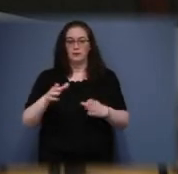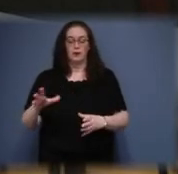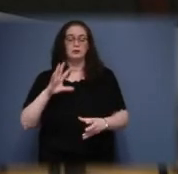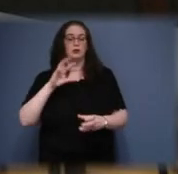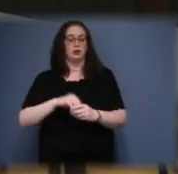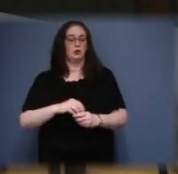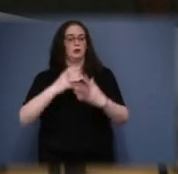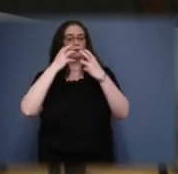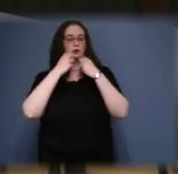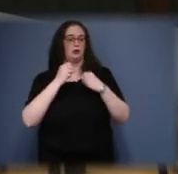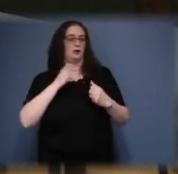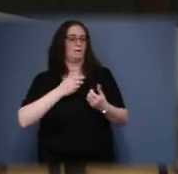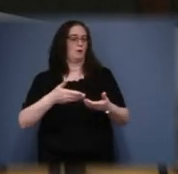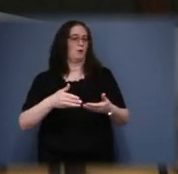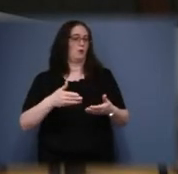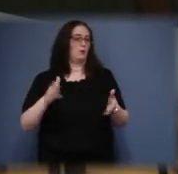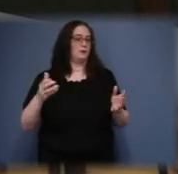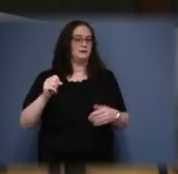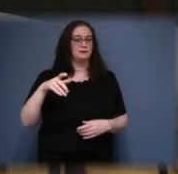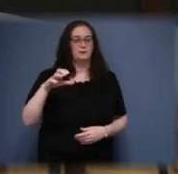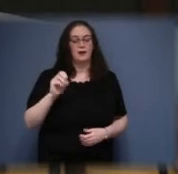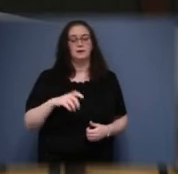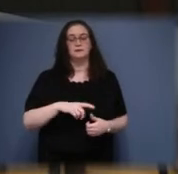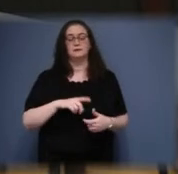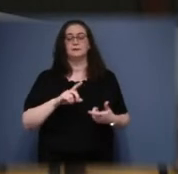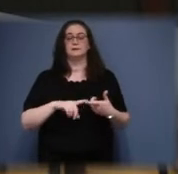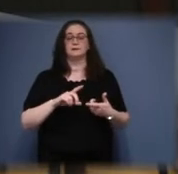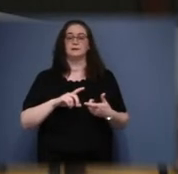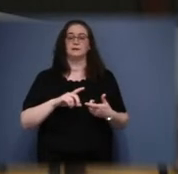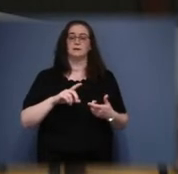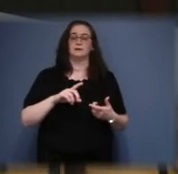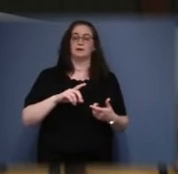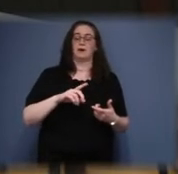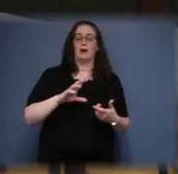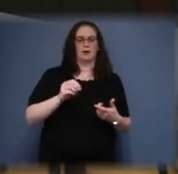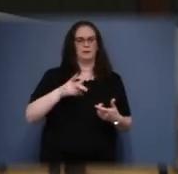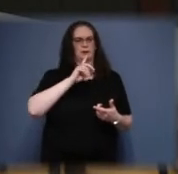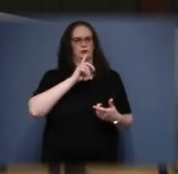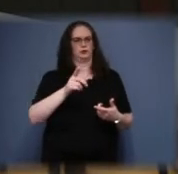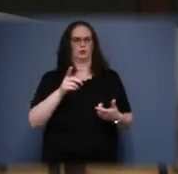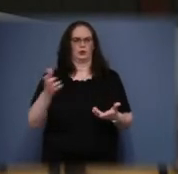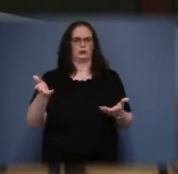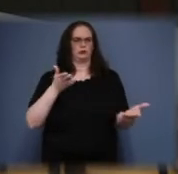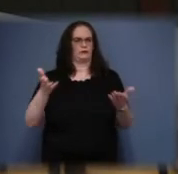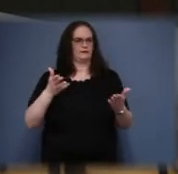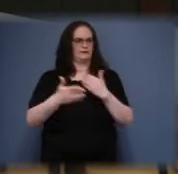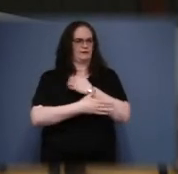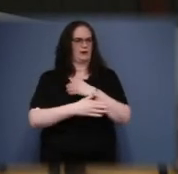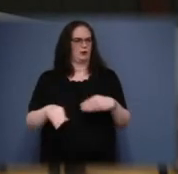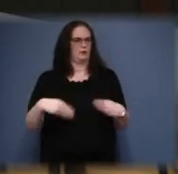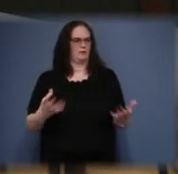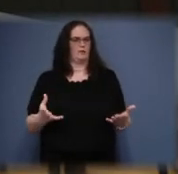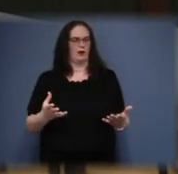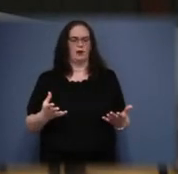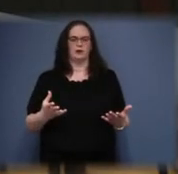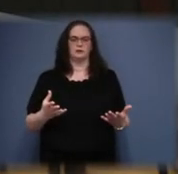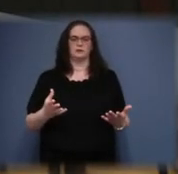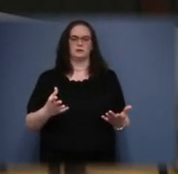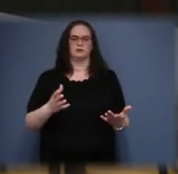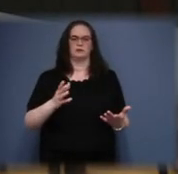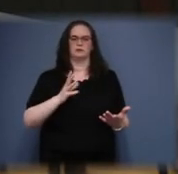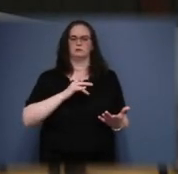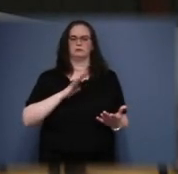including preservation of our open space and farmland, and making sure that the services the county provides are nothing short